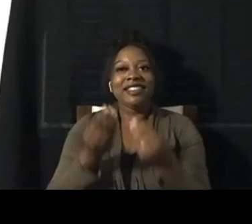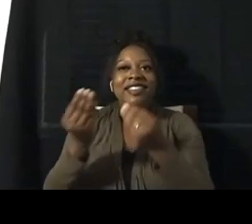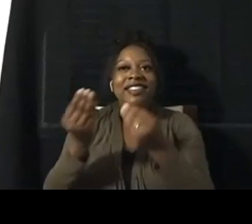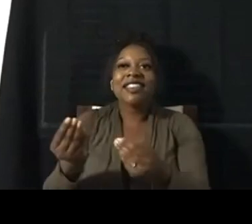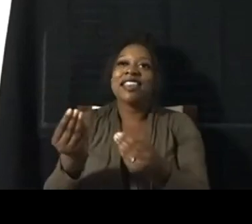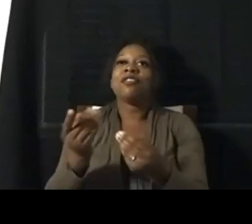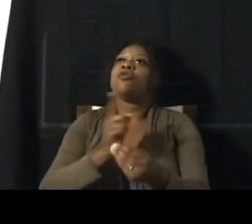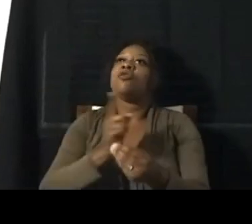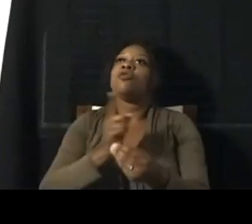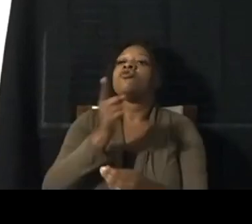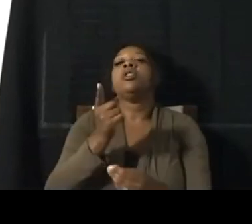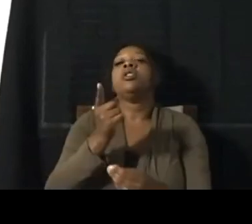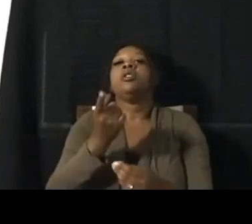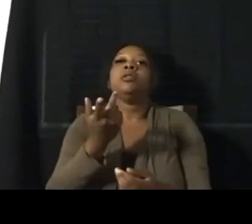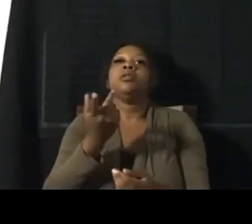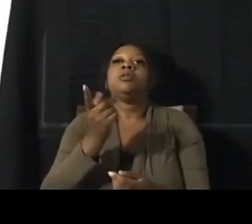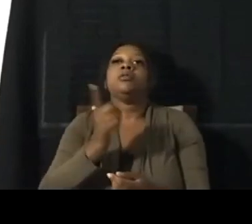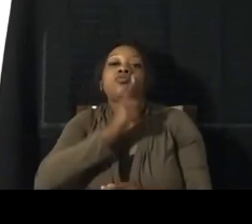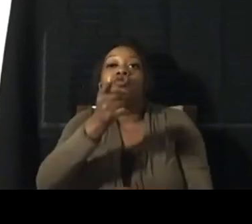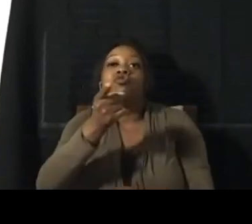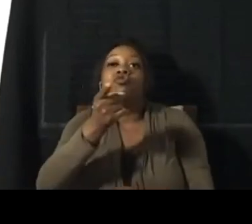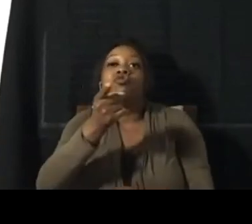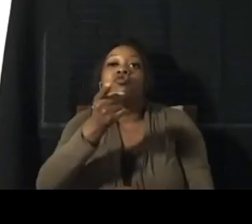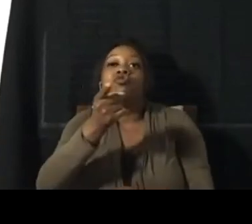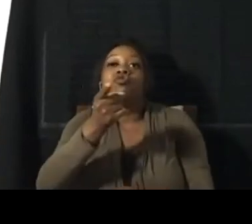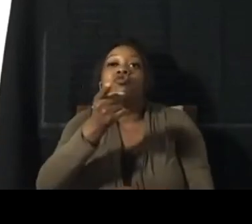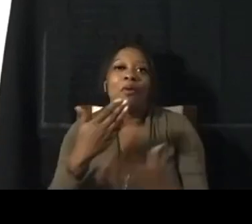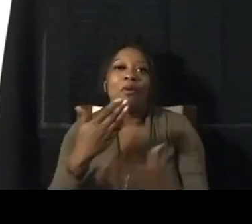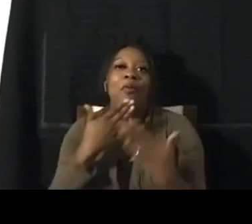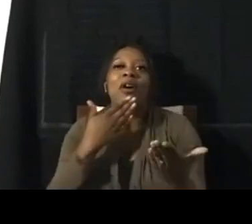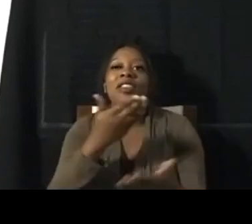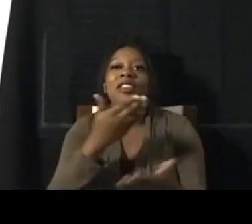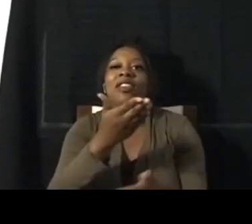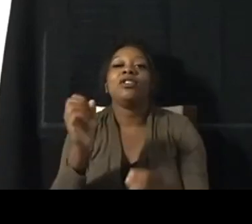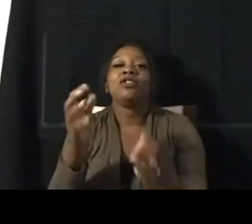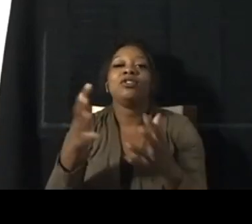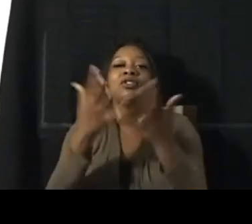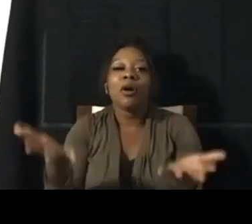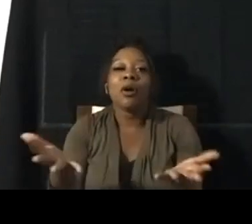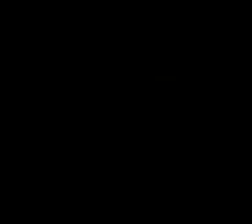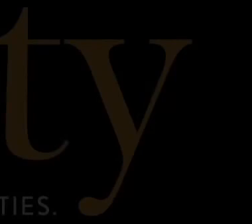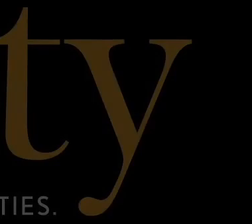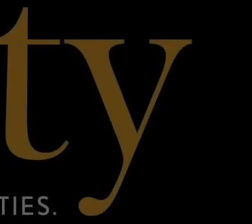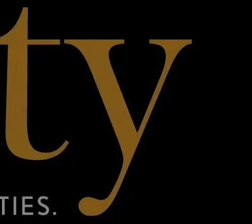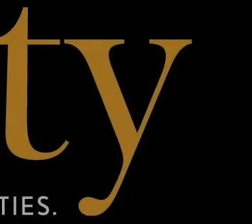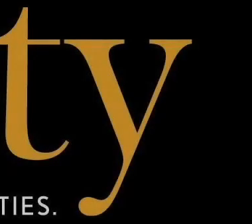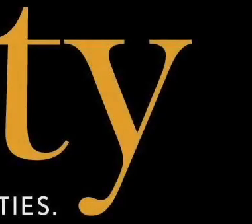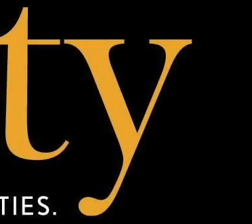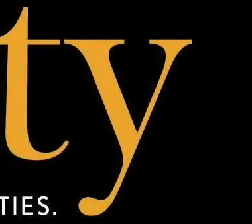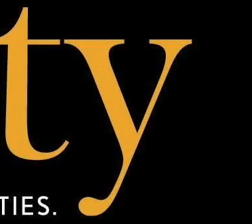So I want to thank you all so much, Victoria, Tim, Kristen, and Dino, for your time today.